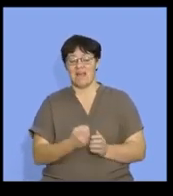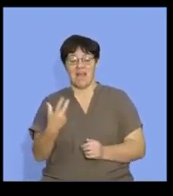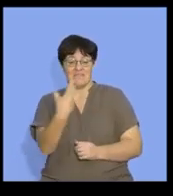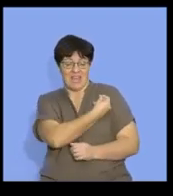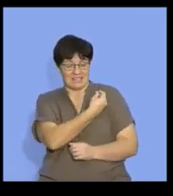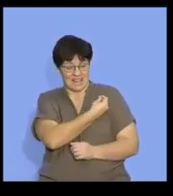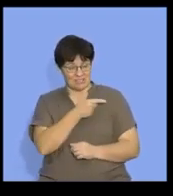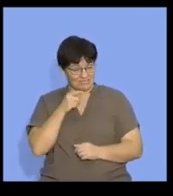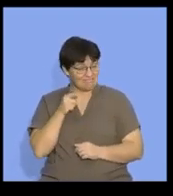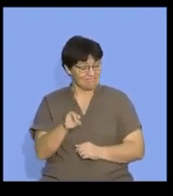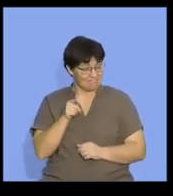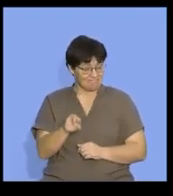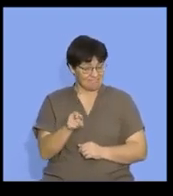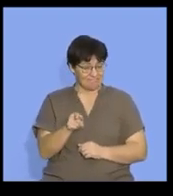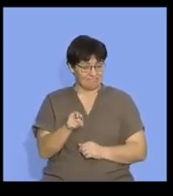vaccinations